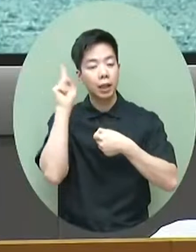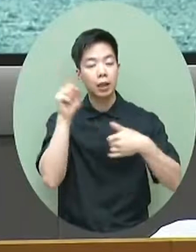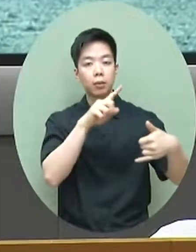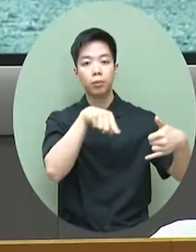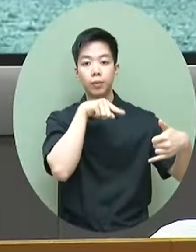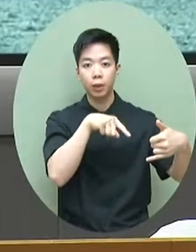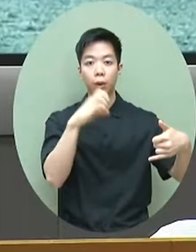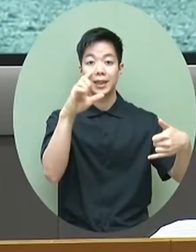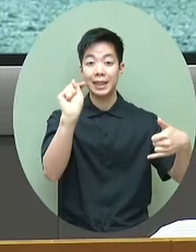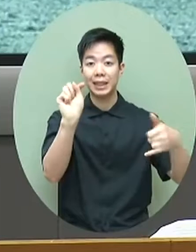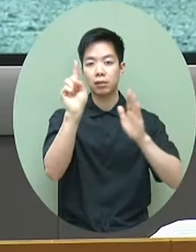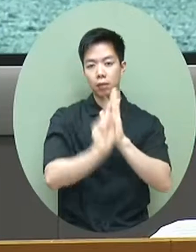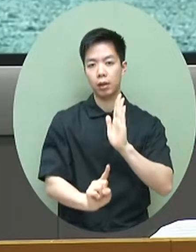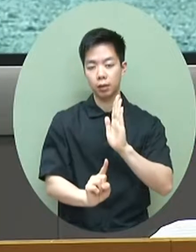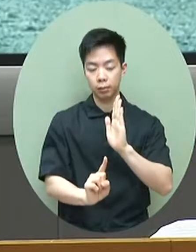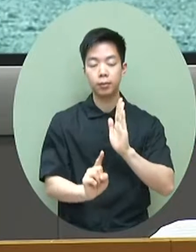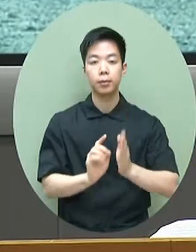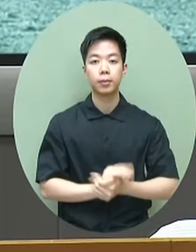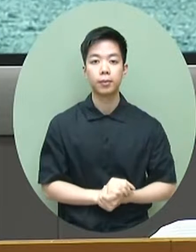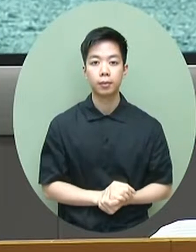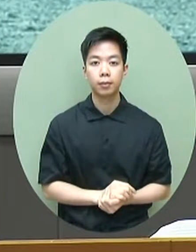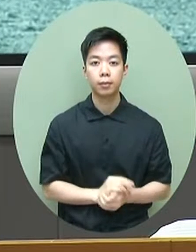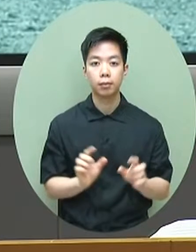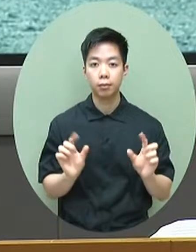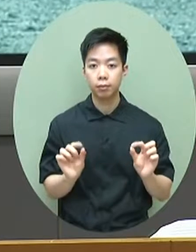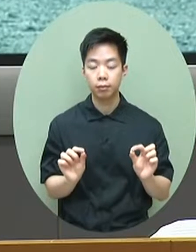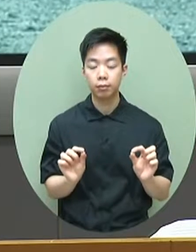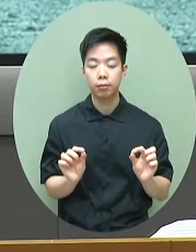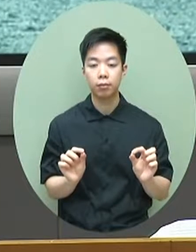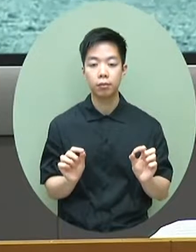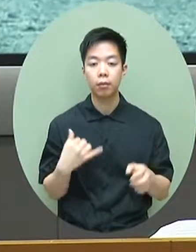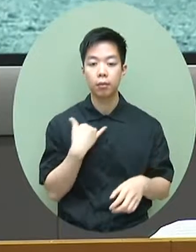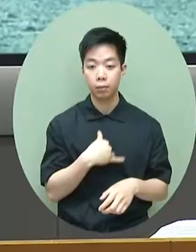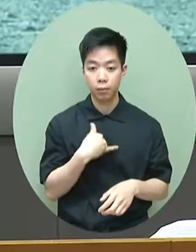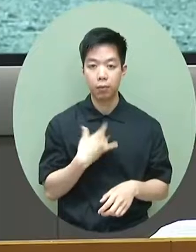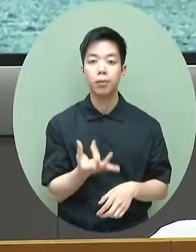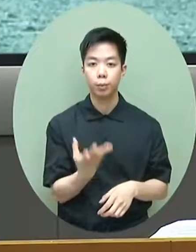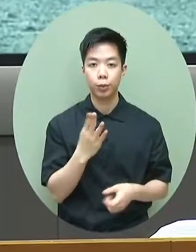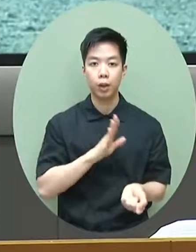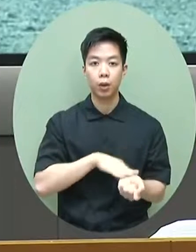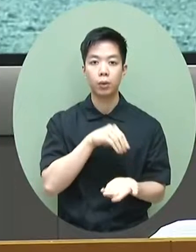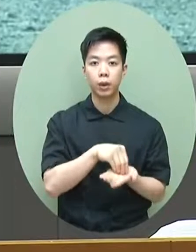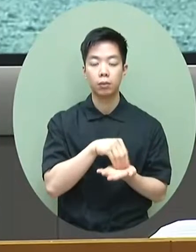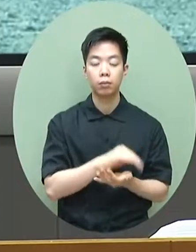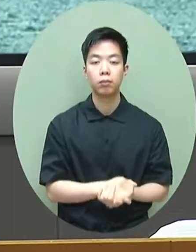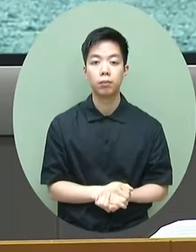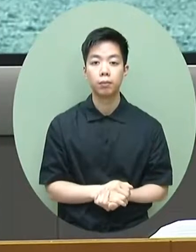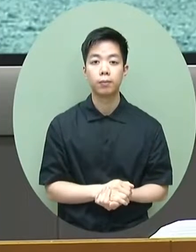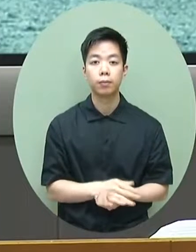case, the CT value is on the low side, so it is possible that it is a local case after all,